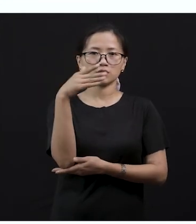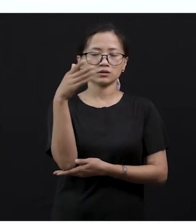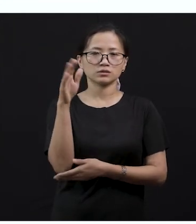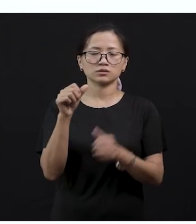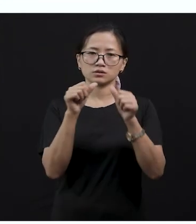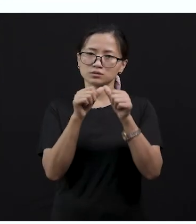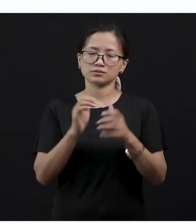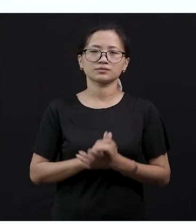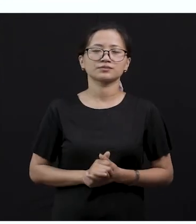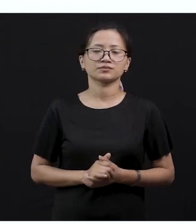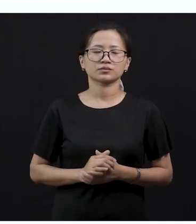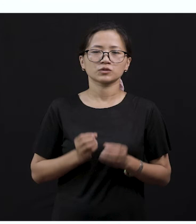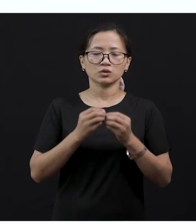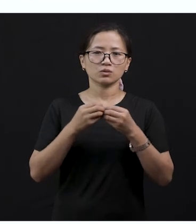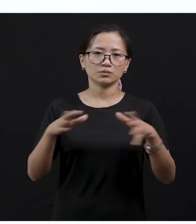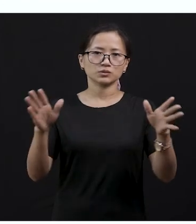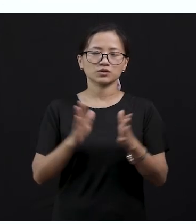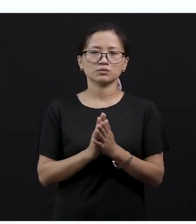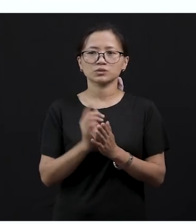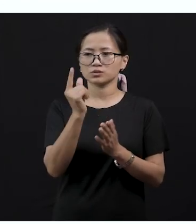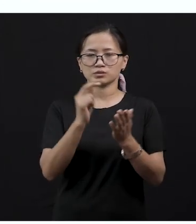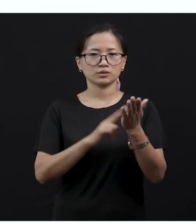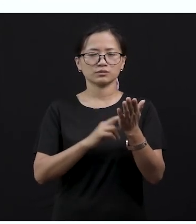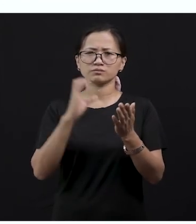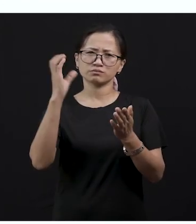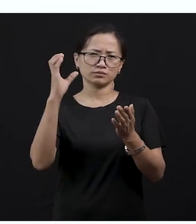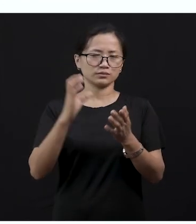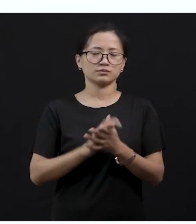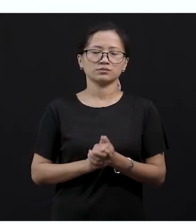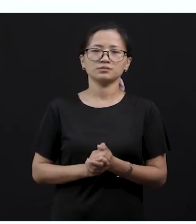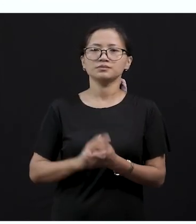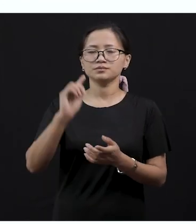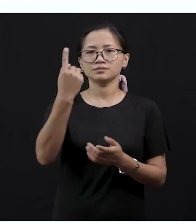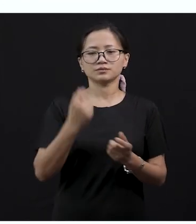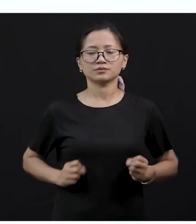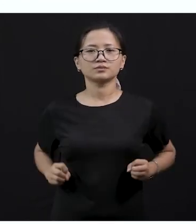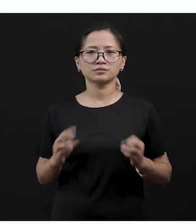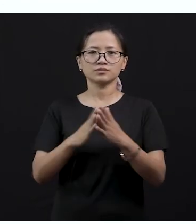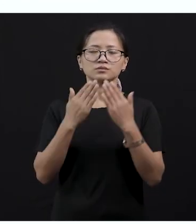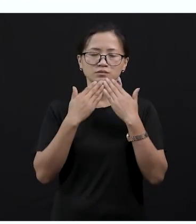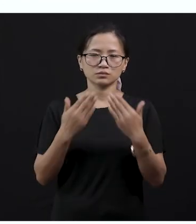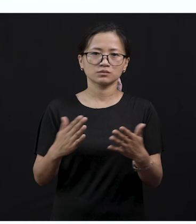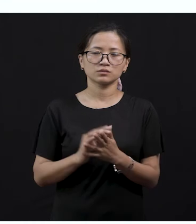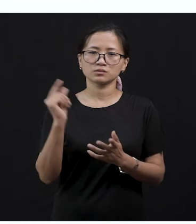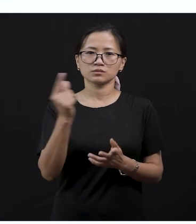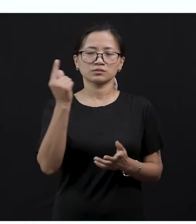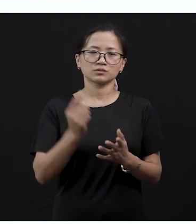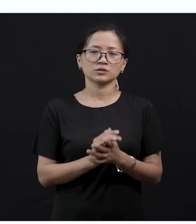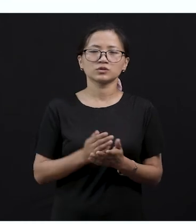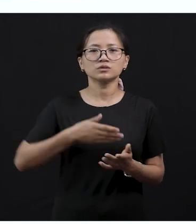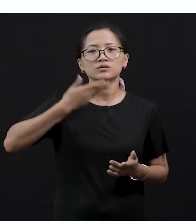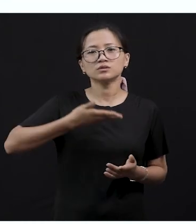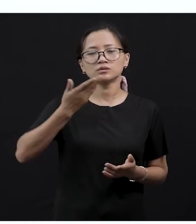And he opened some universities. It is also said that when he first started his school, he used to go